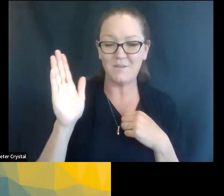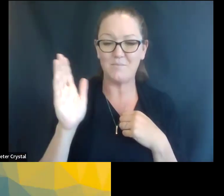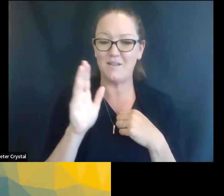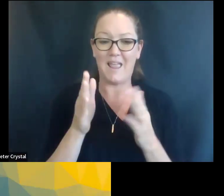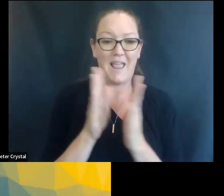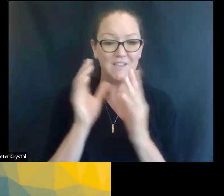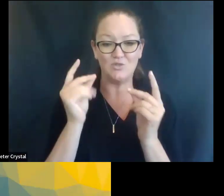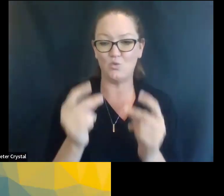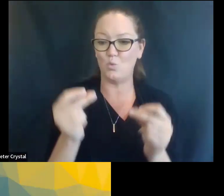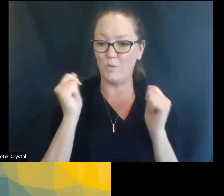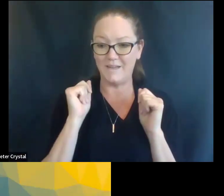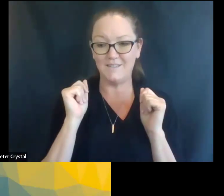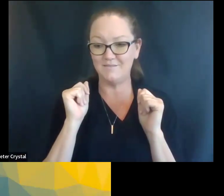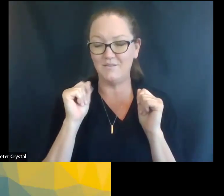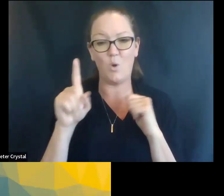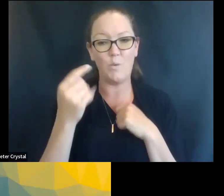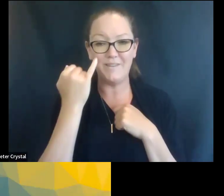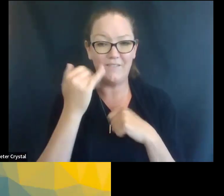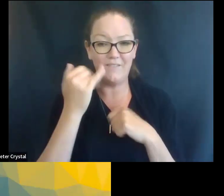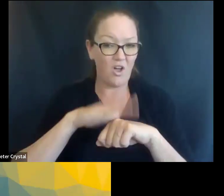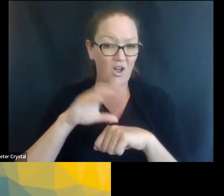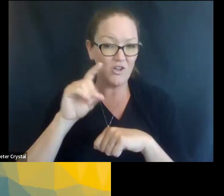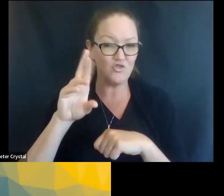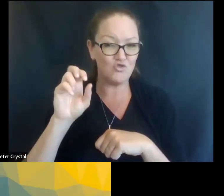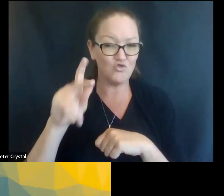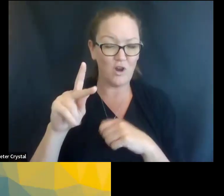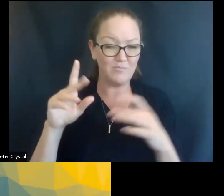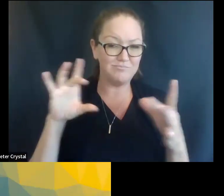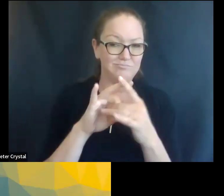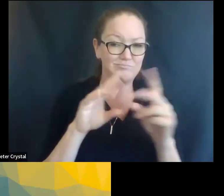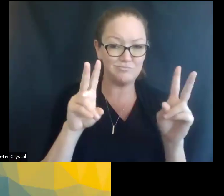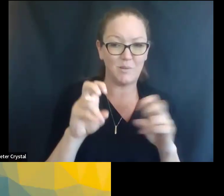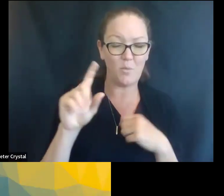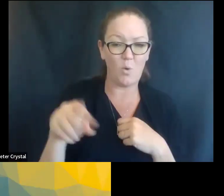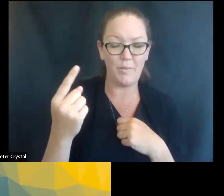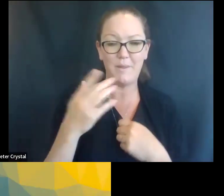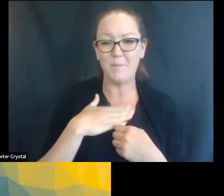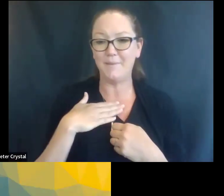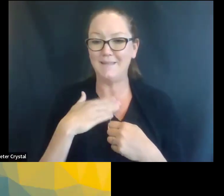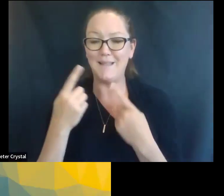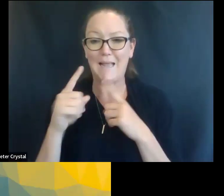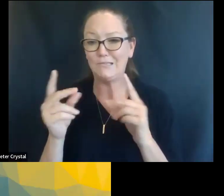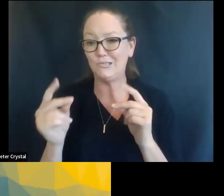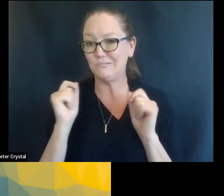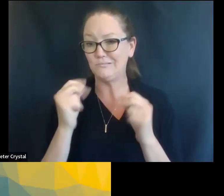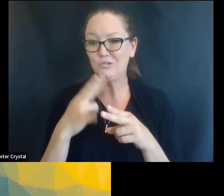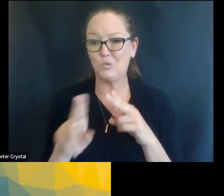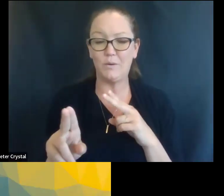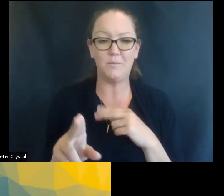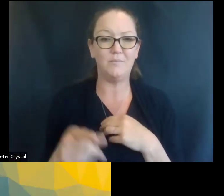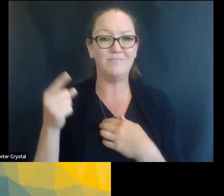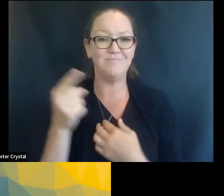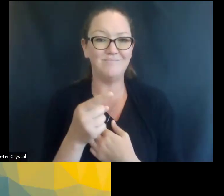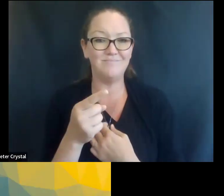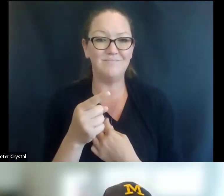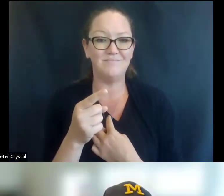very quick questions, and only if they're on Drop. And then Marissa, try to be short with your answers. So, Mr. Block, your hand was up.